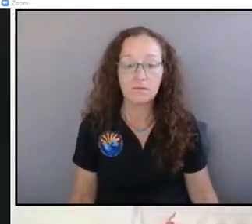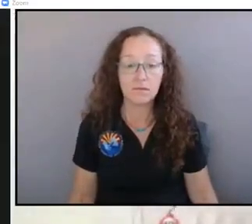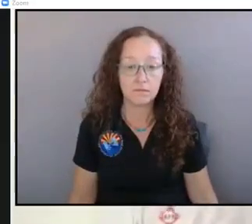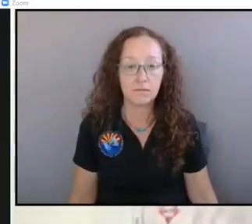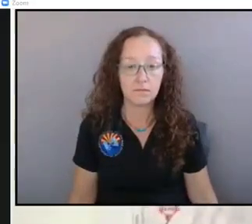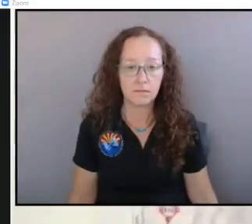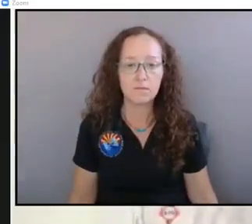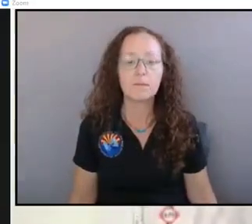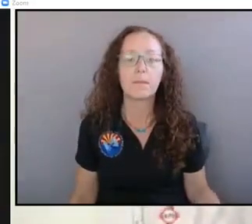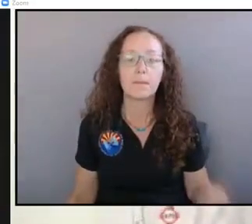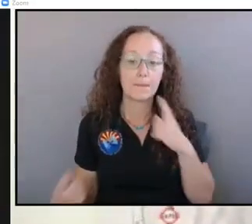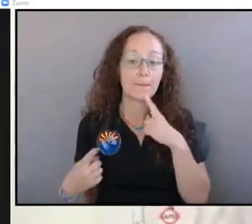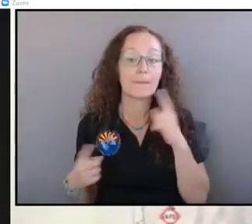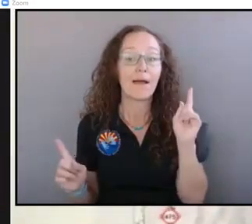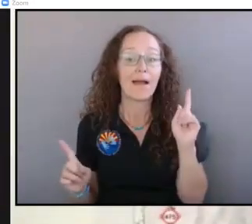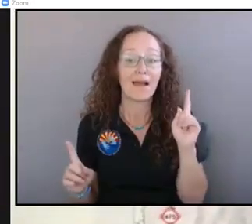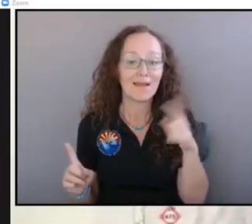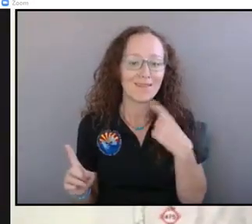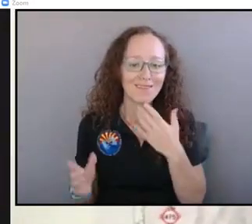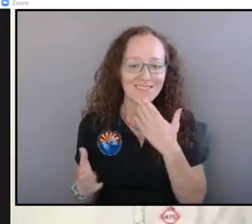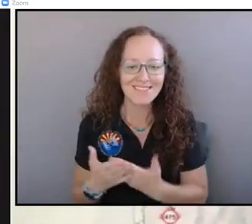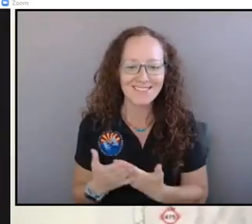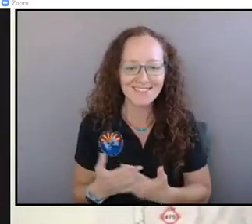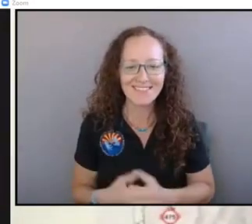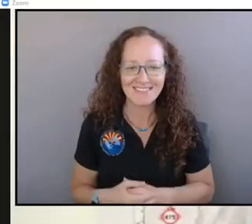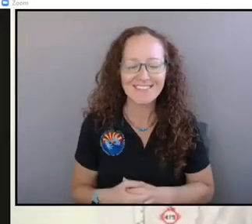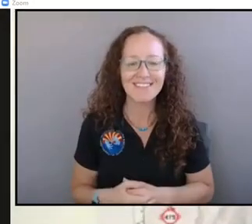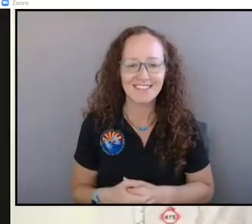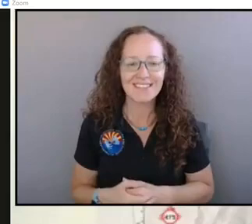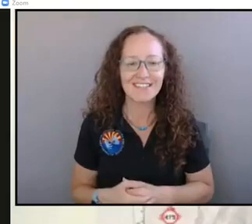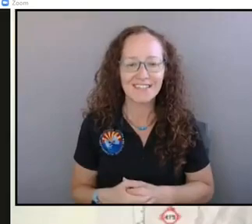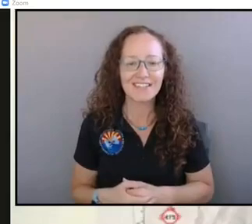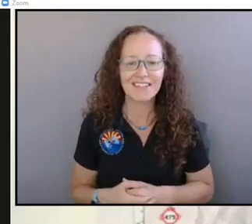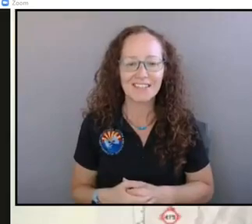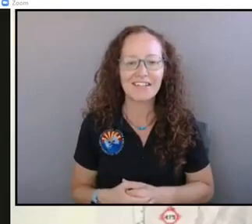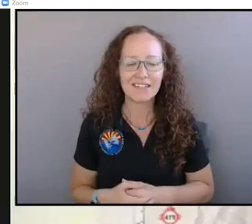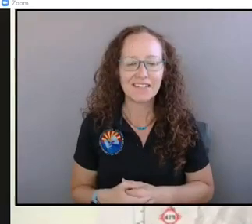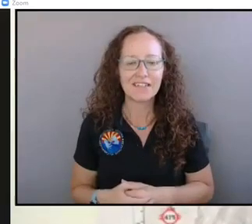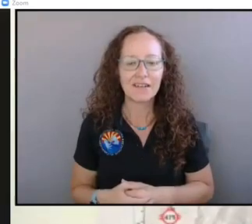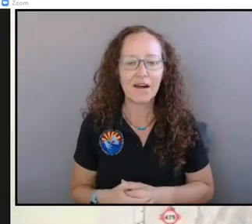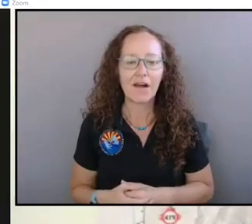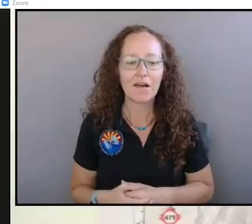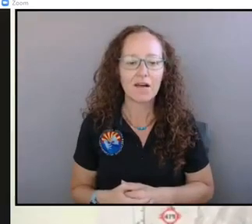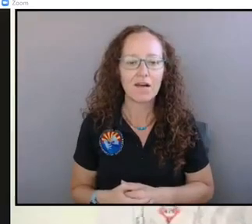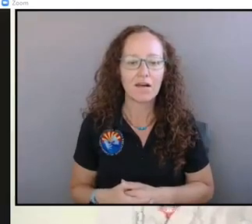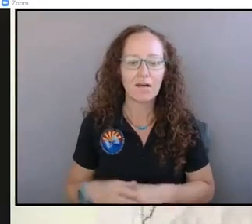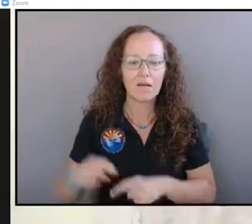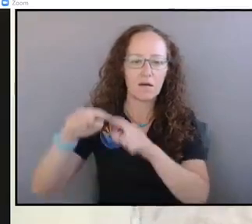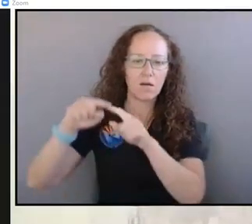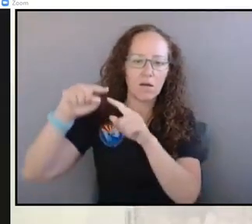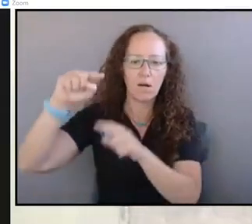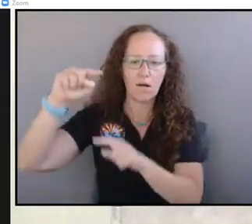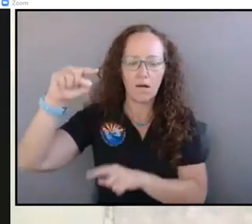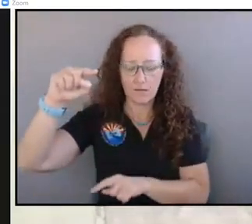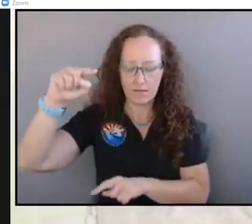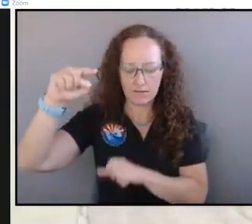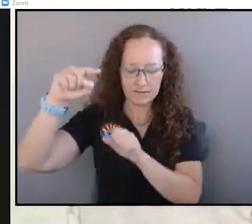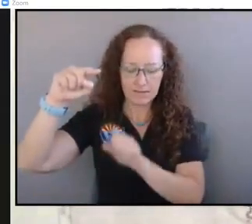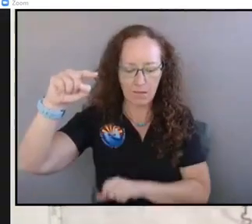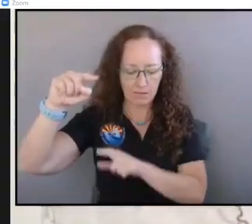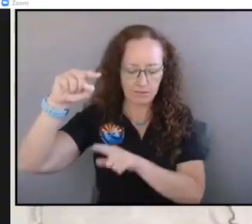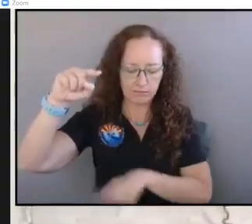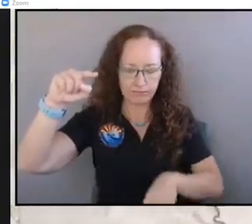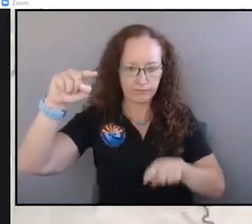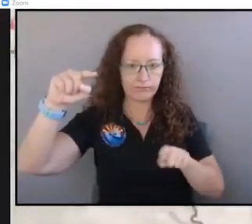There we go. That looks good. Okay, so let's go all the way down to the south end. There